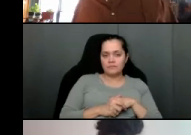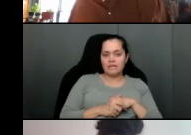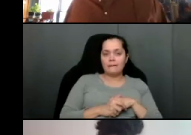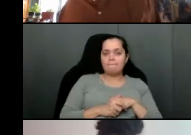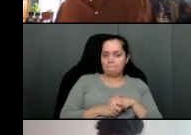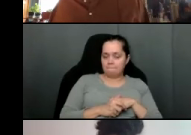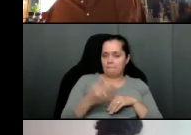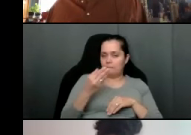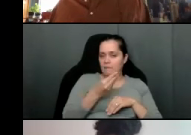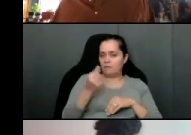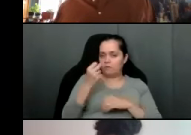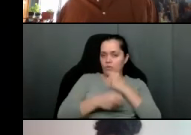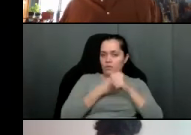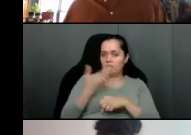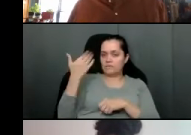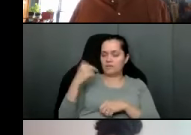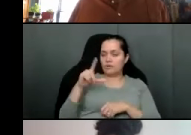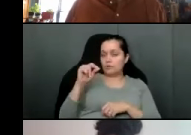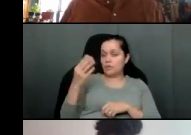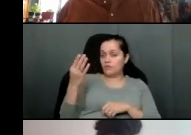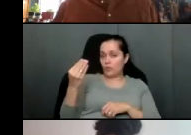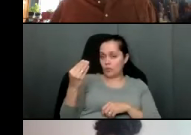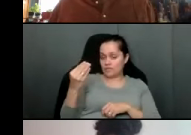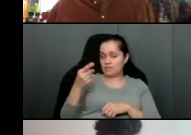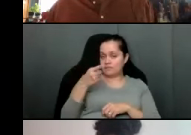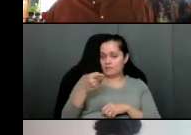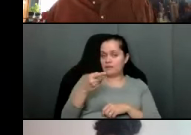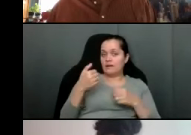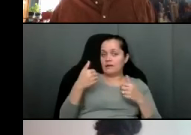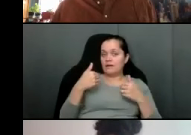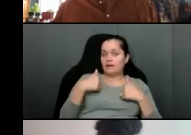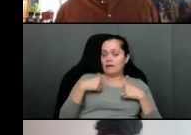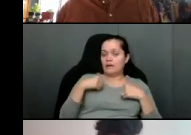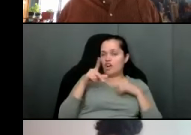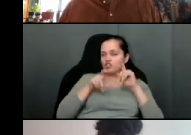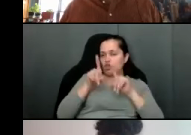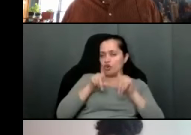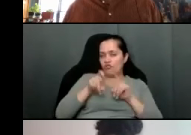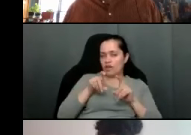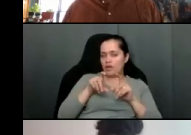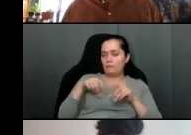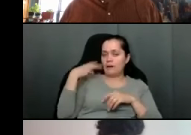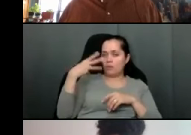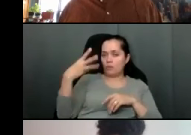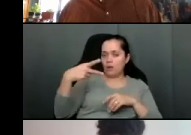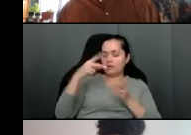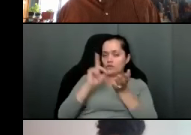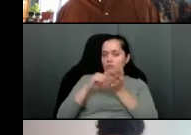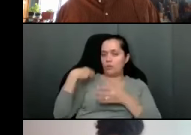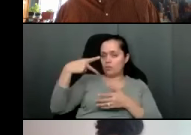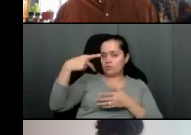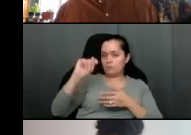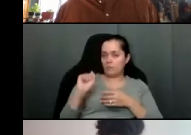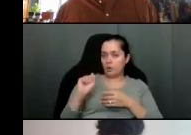A few years ago, 2014, there was a survey taken by the Washington Post, and